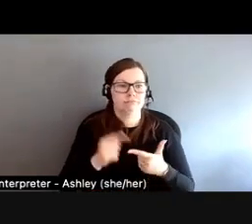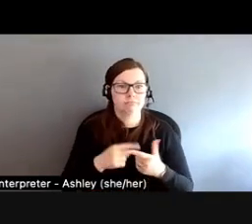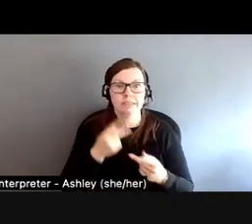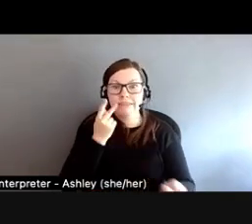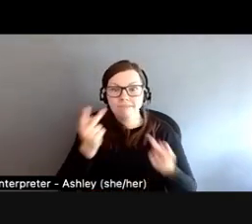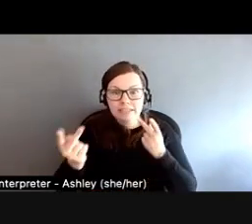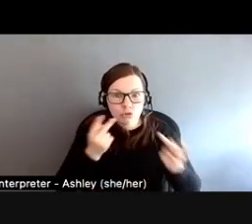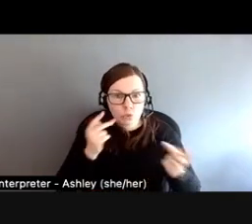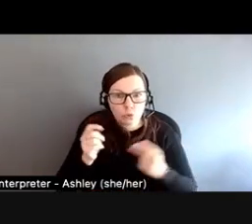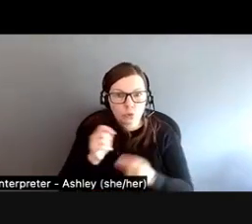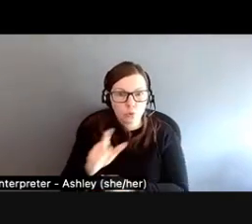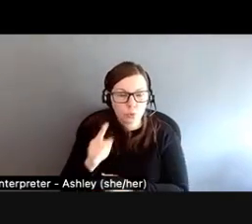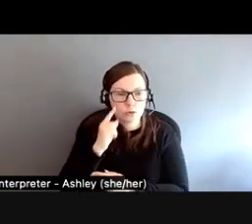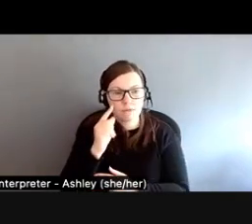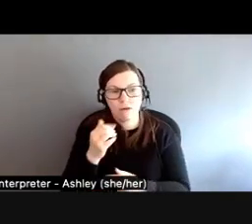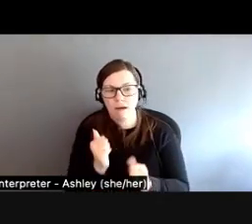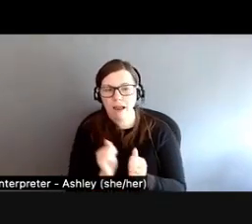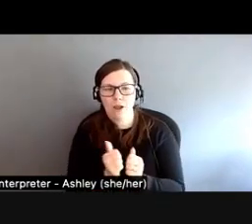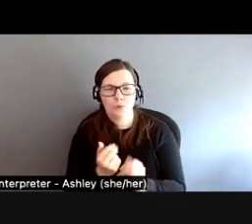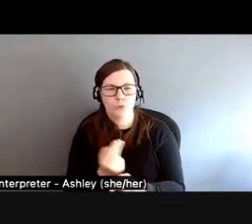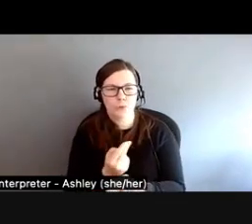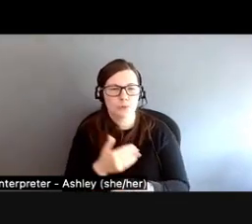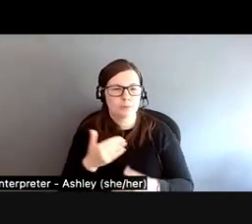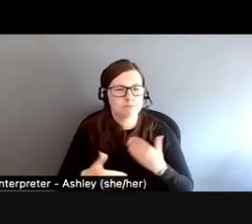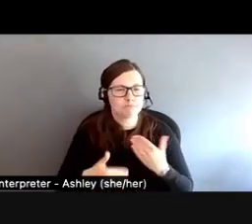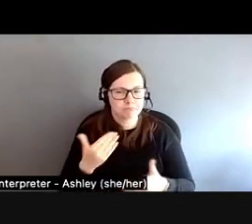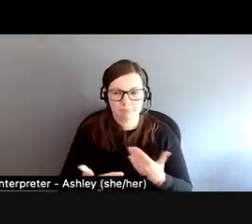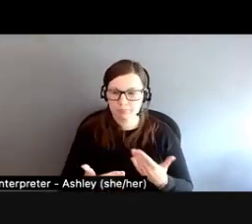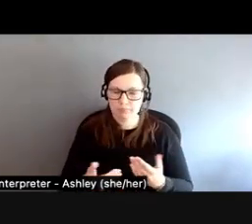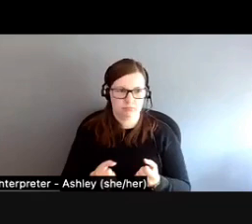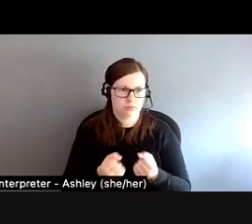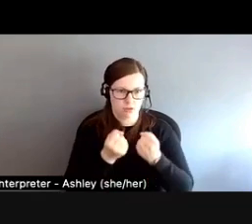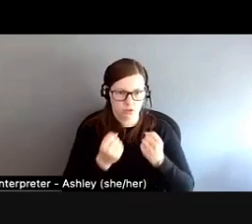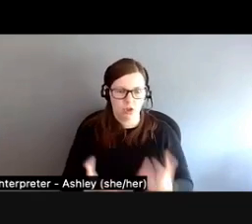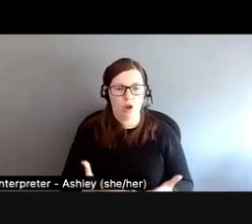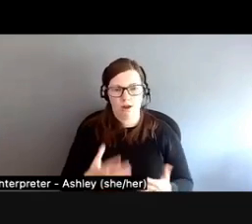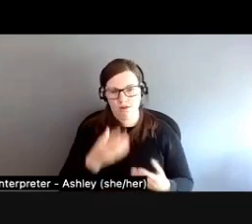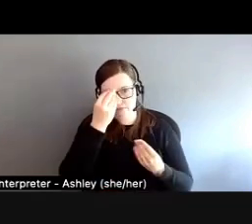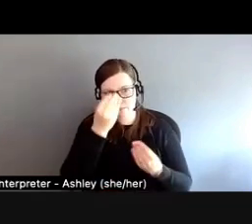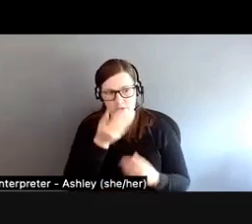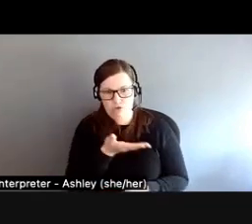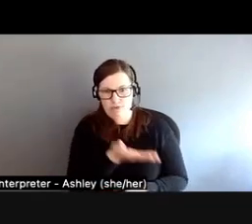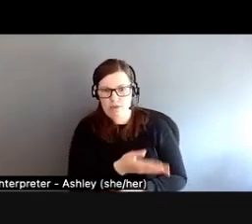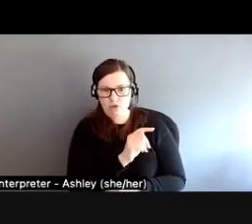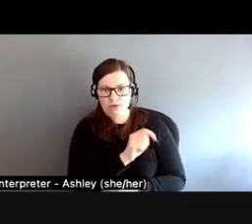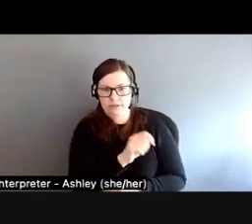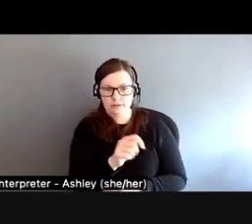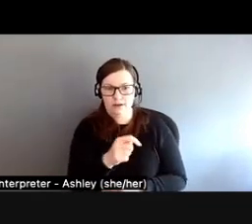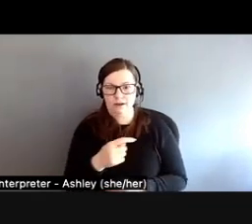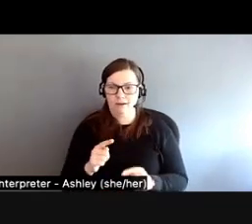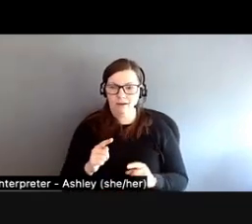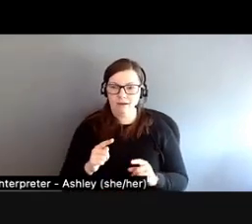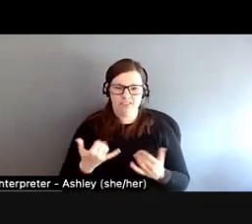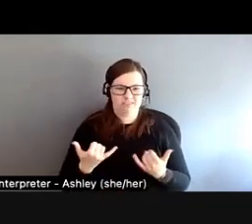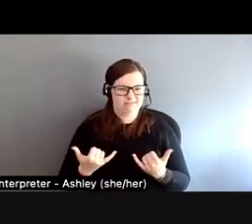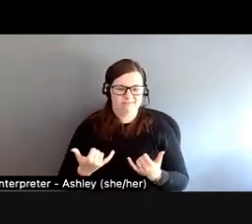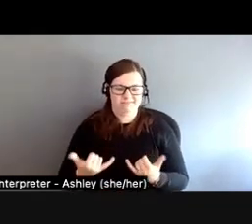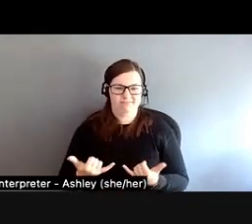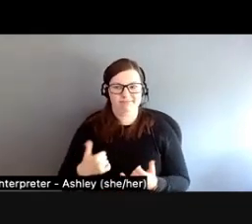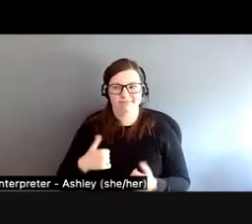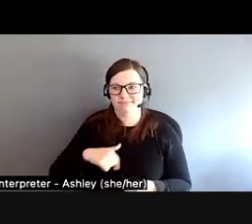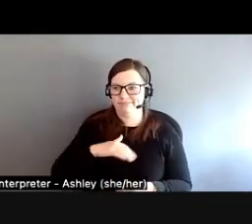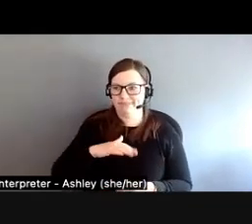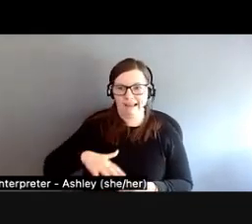a lot of content there that we really haven't even tapped into yet, but it's so exciting to see it and get inspired by it as well.